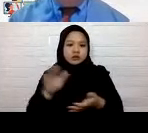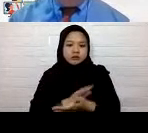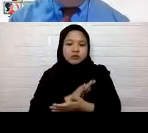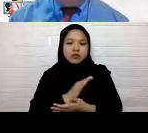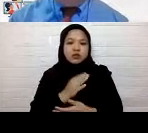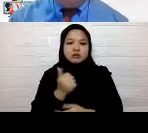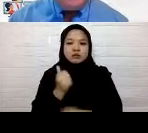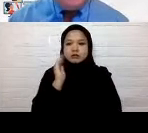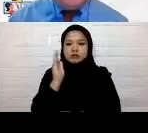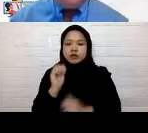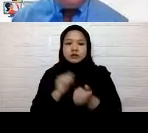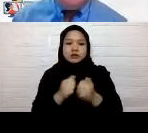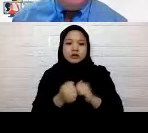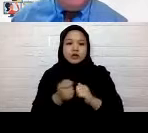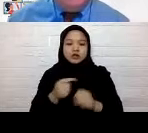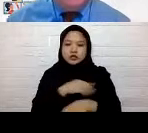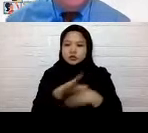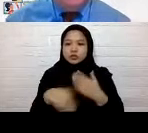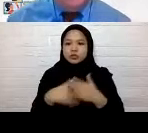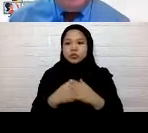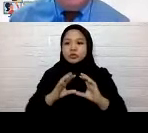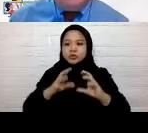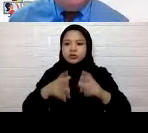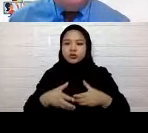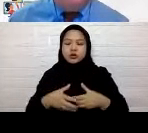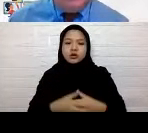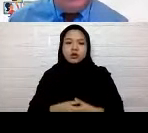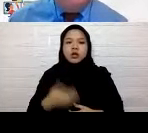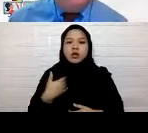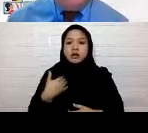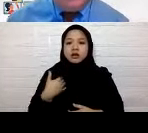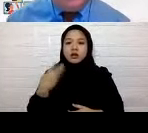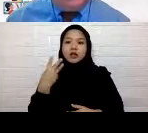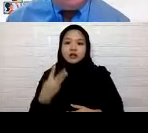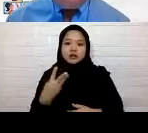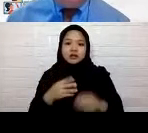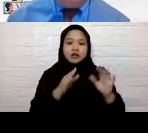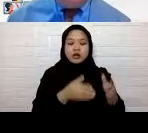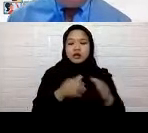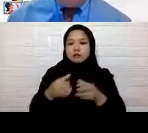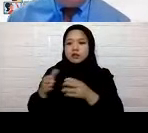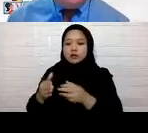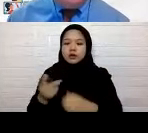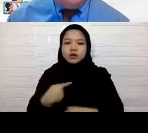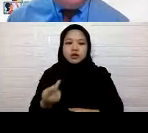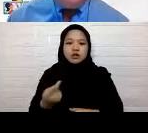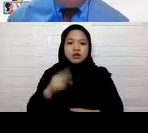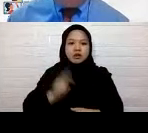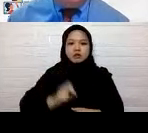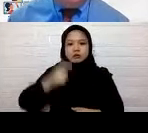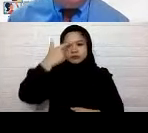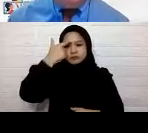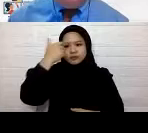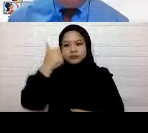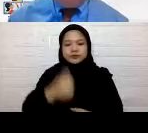I think there are three areas where we need to be very, very knowledgeable concerning our use